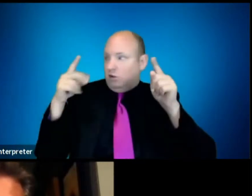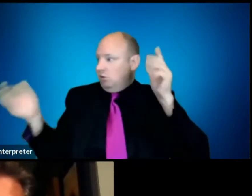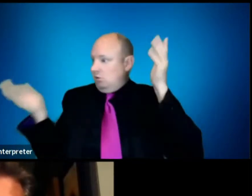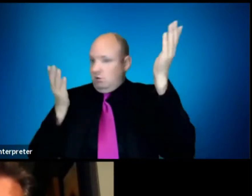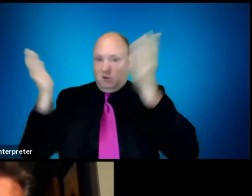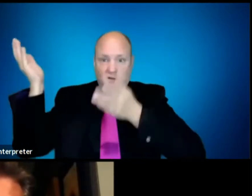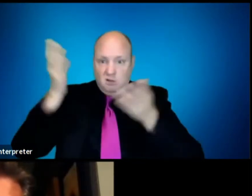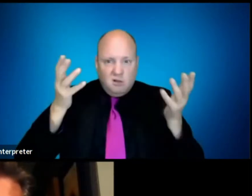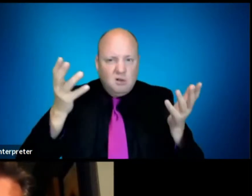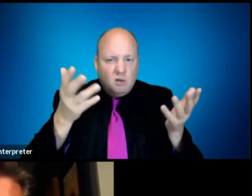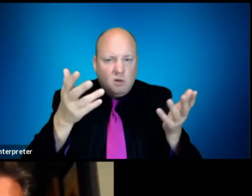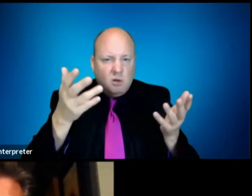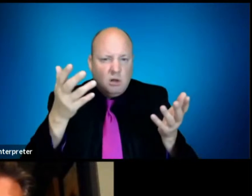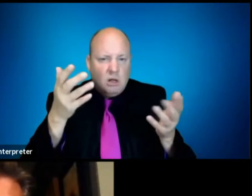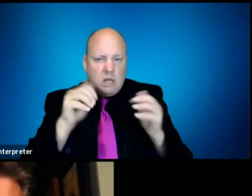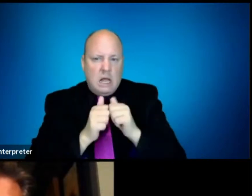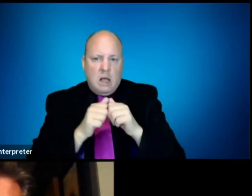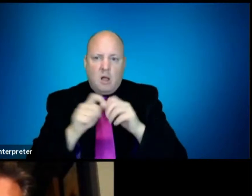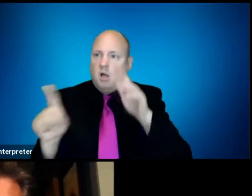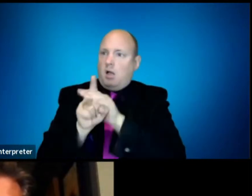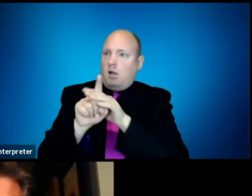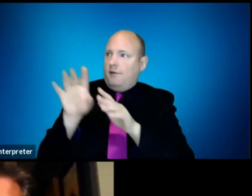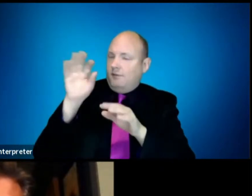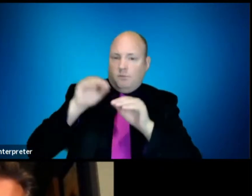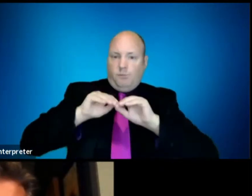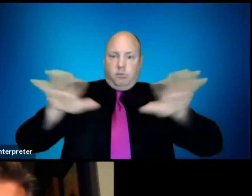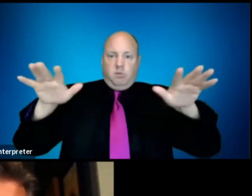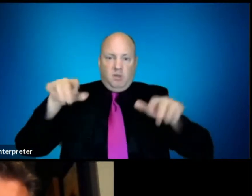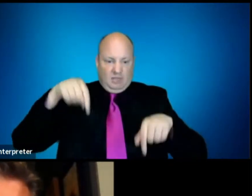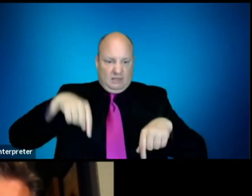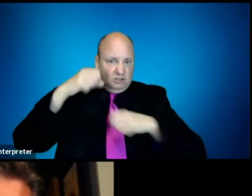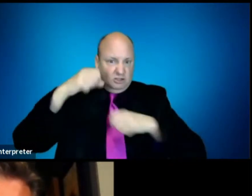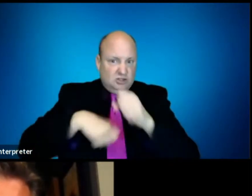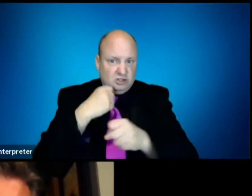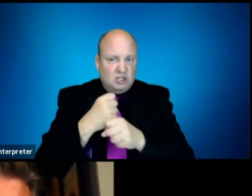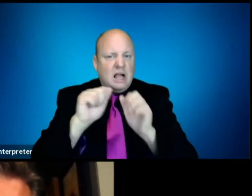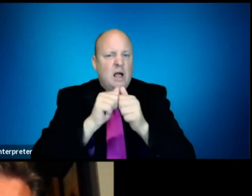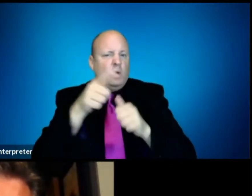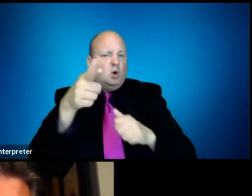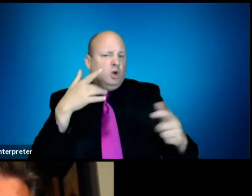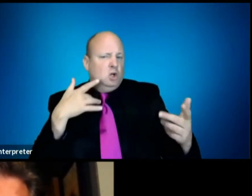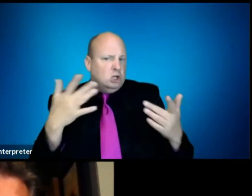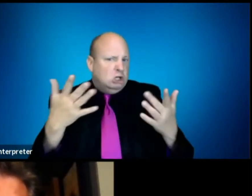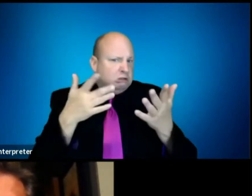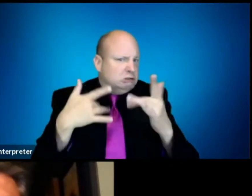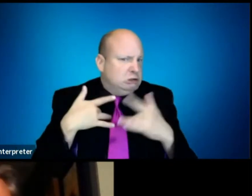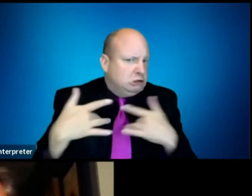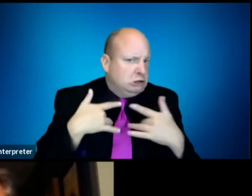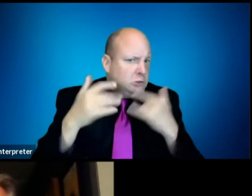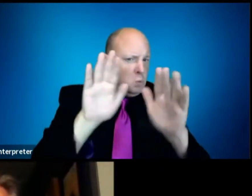comeback this winter. How concerning could that kind of a situation be for hospital capacity?